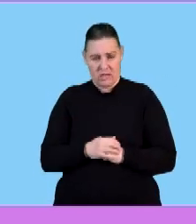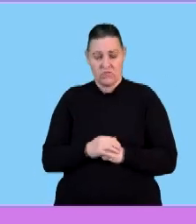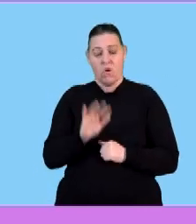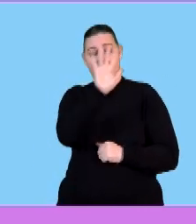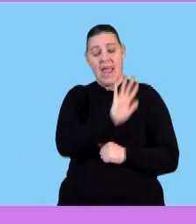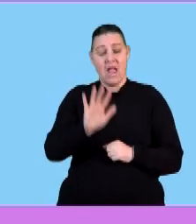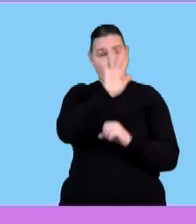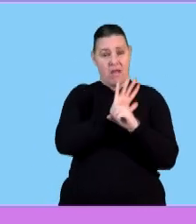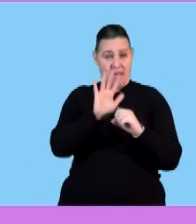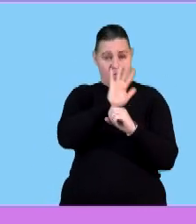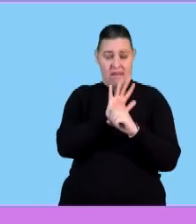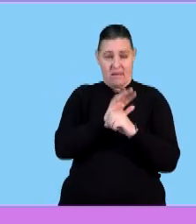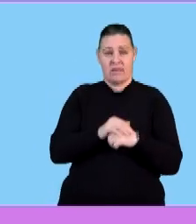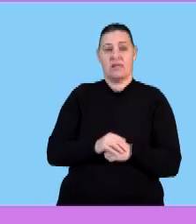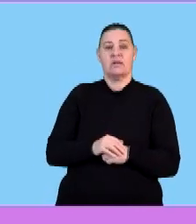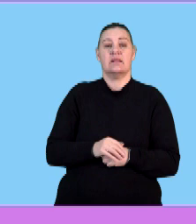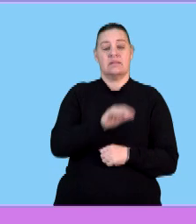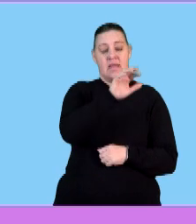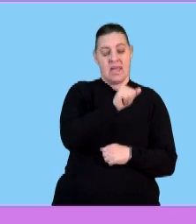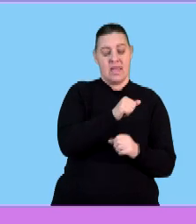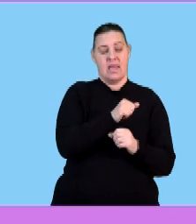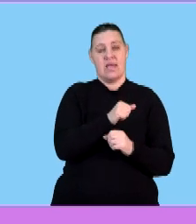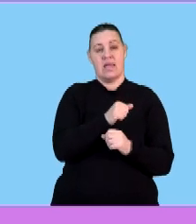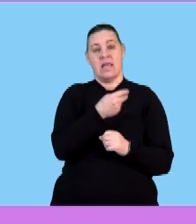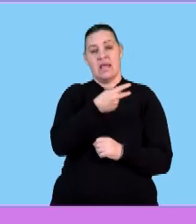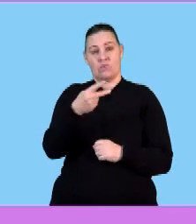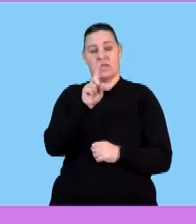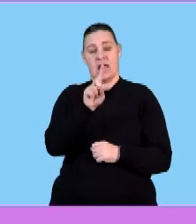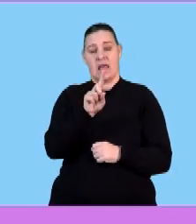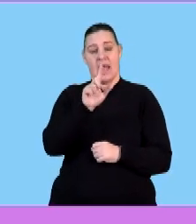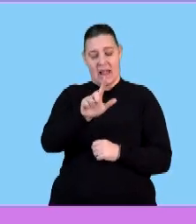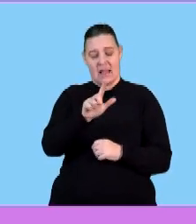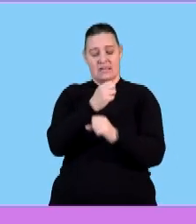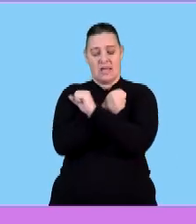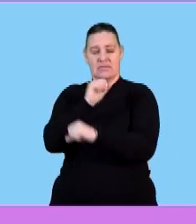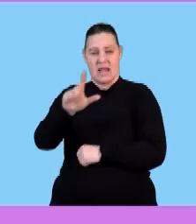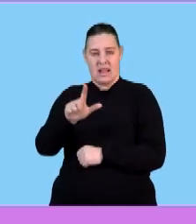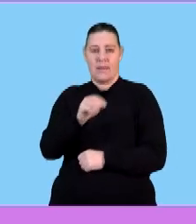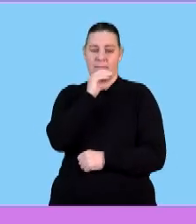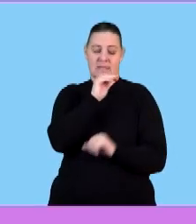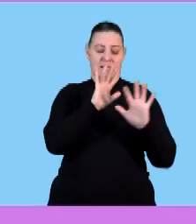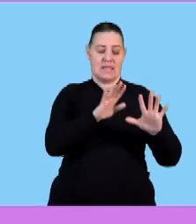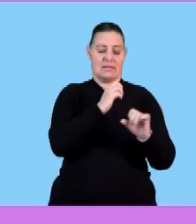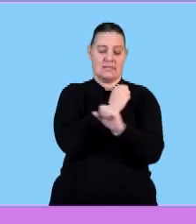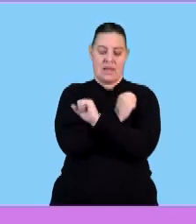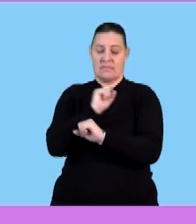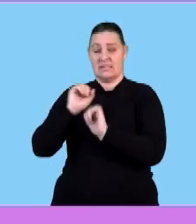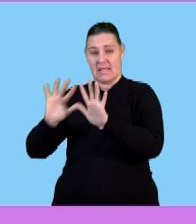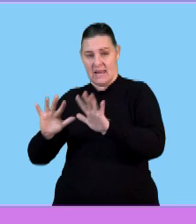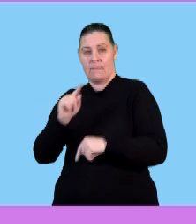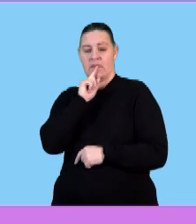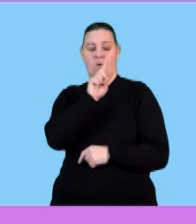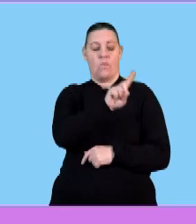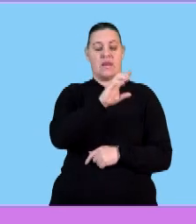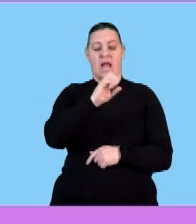got to calculate its area. Area is length times length. All right. That's 10 times 10. The answer would be